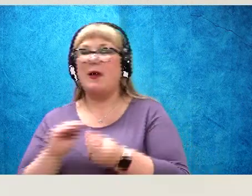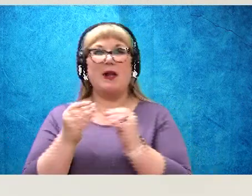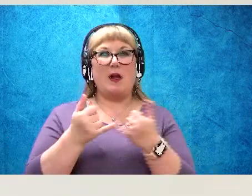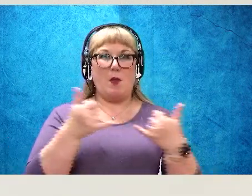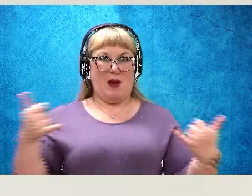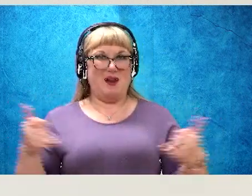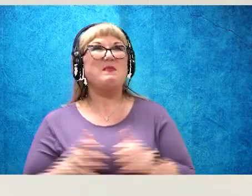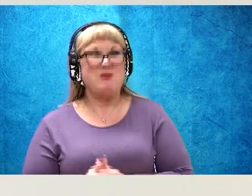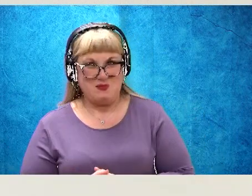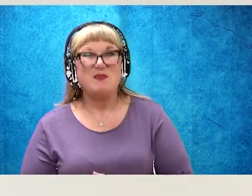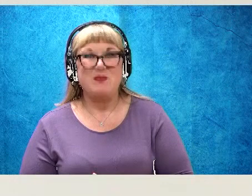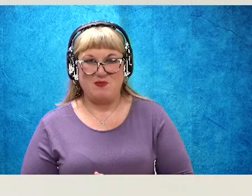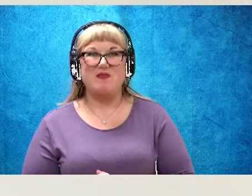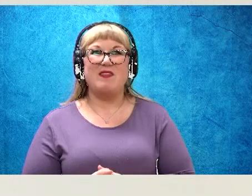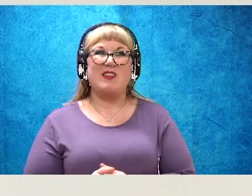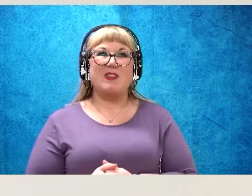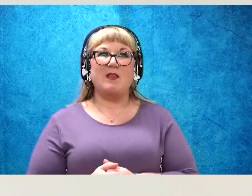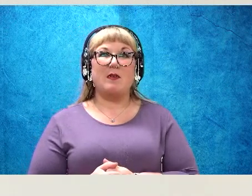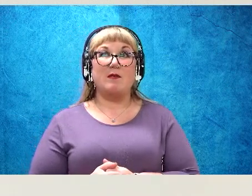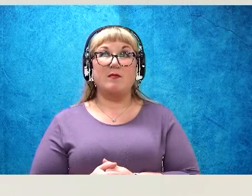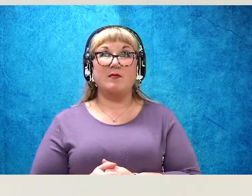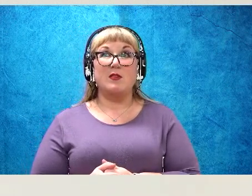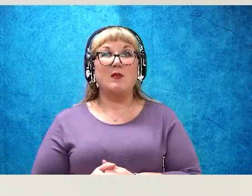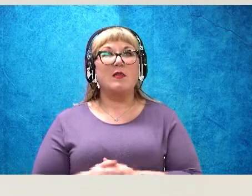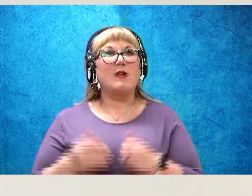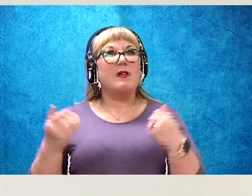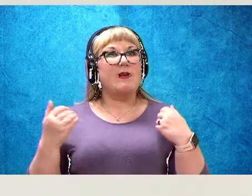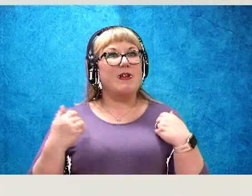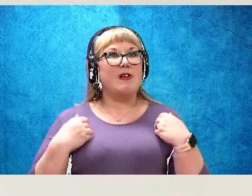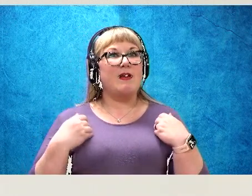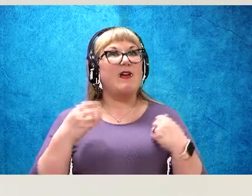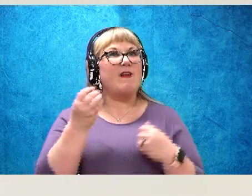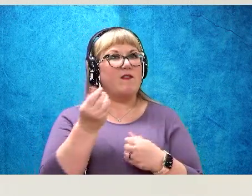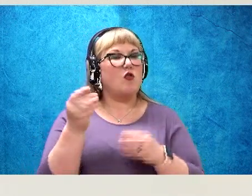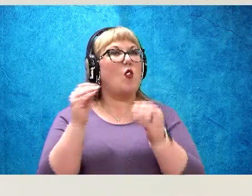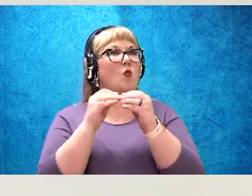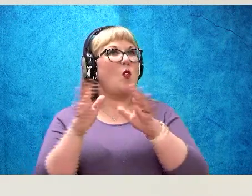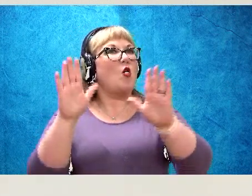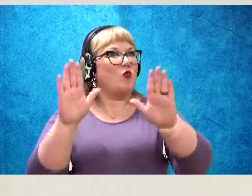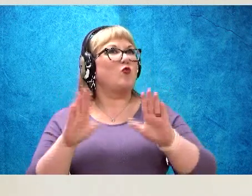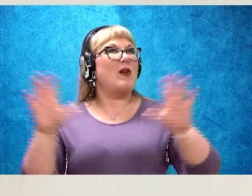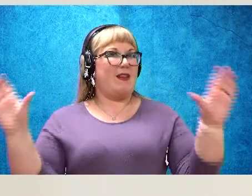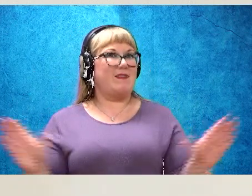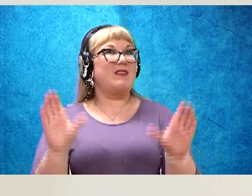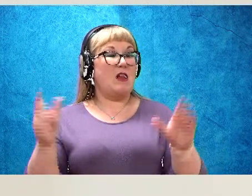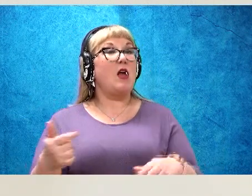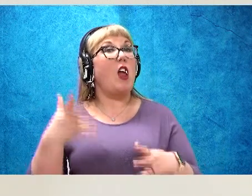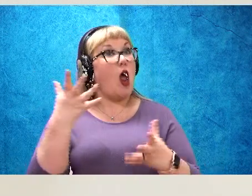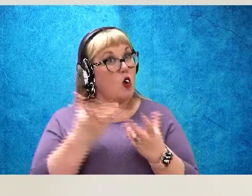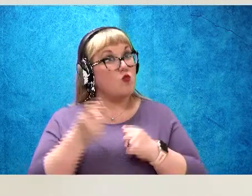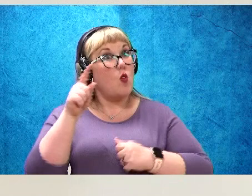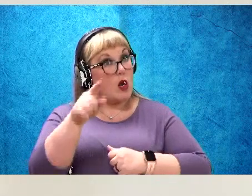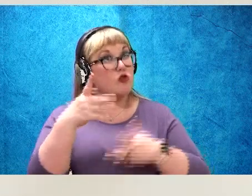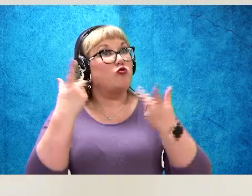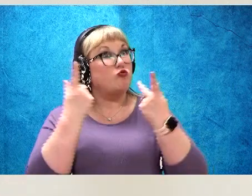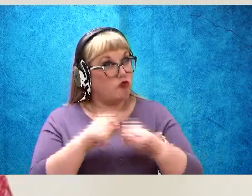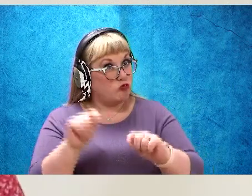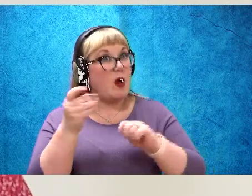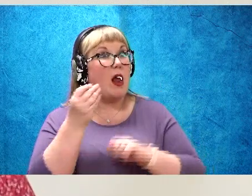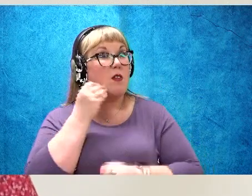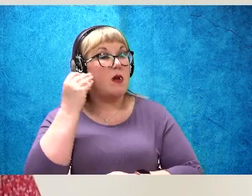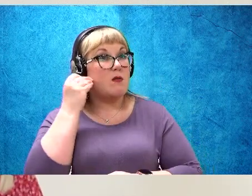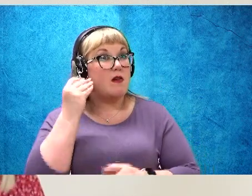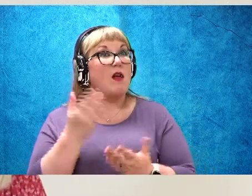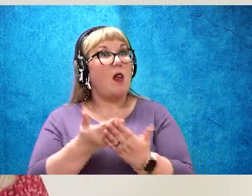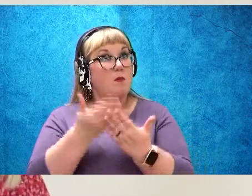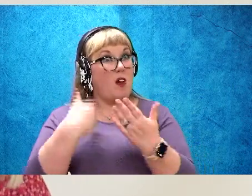number line. Very good. All right, so I have a few more great activities that I would like for you to try at home before